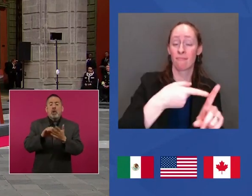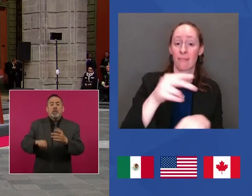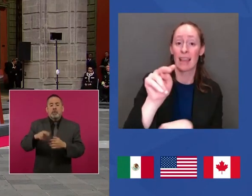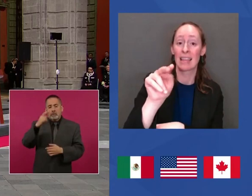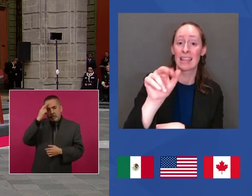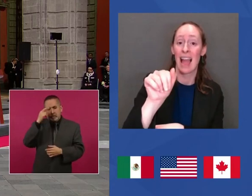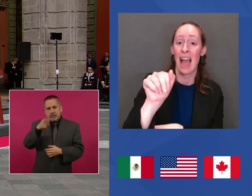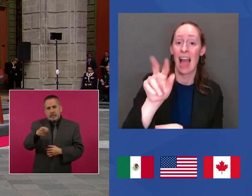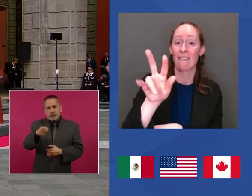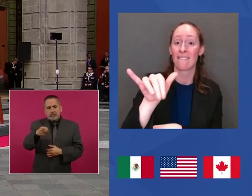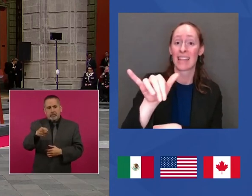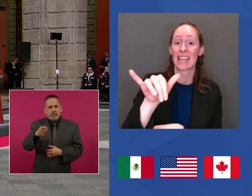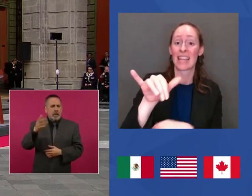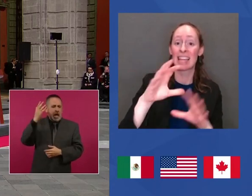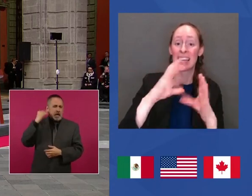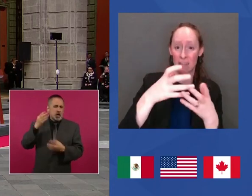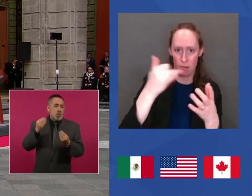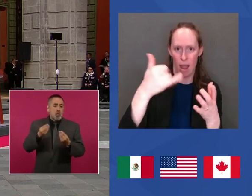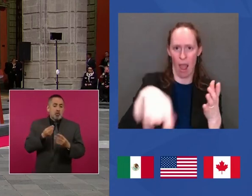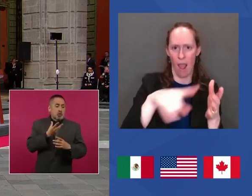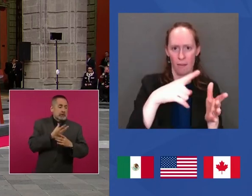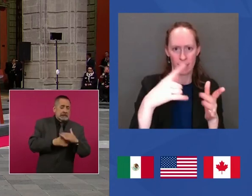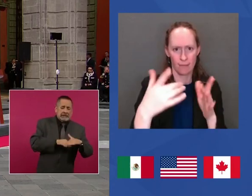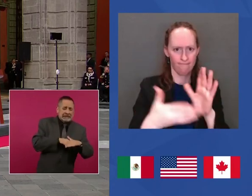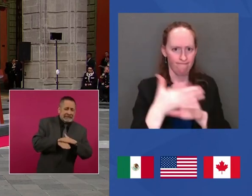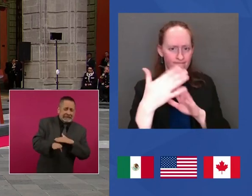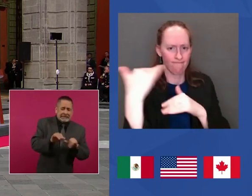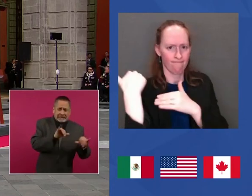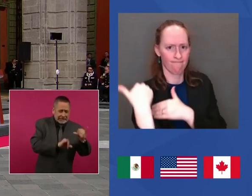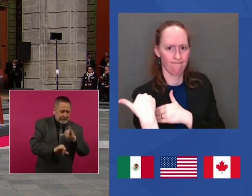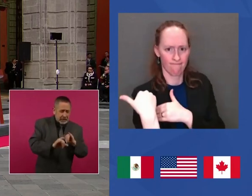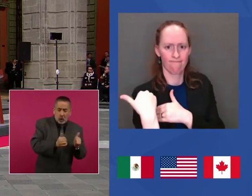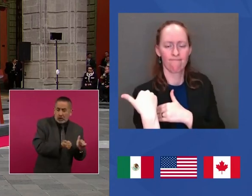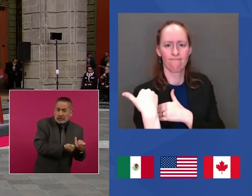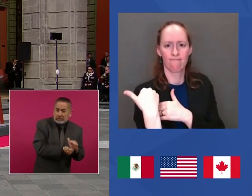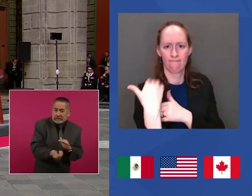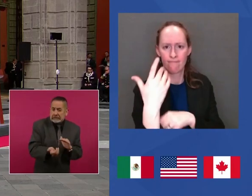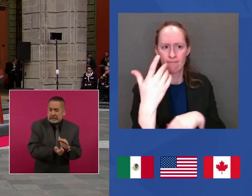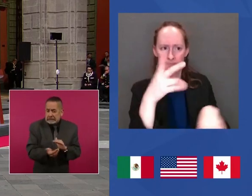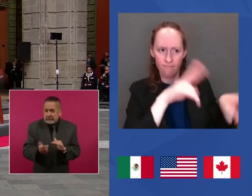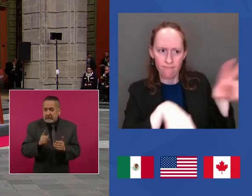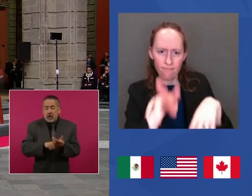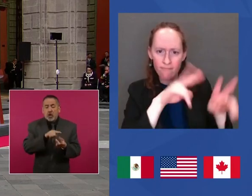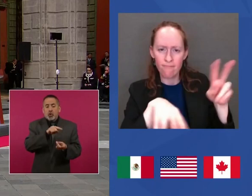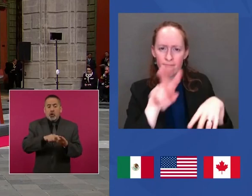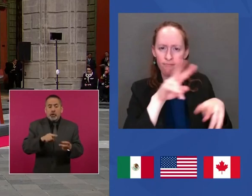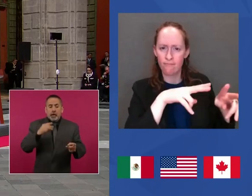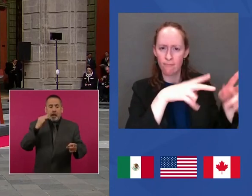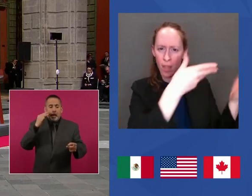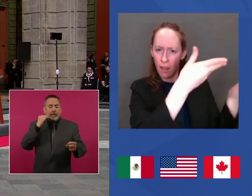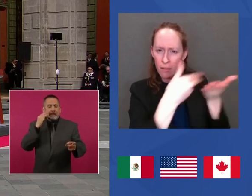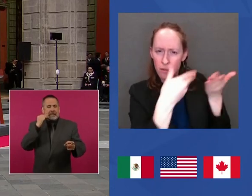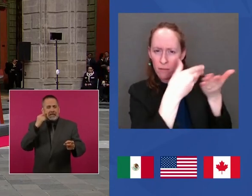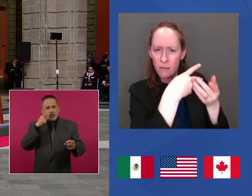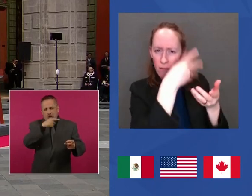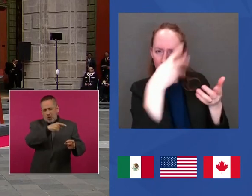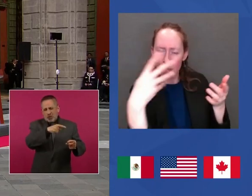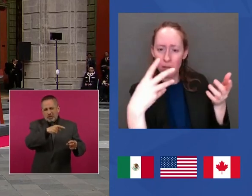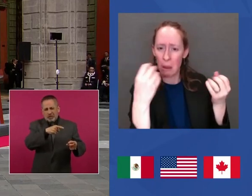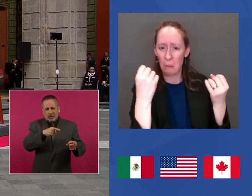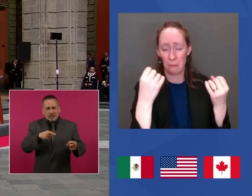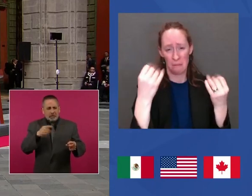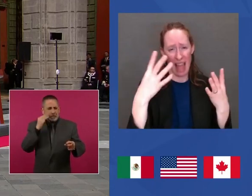customs offices. For instance, we had so much trafficking of chemicals in the port of Manzanillo